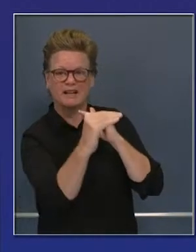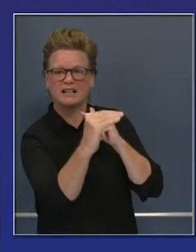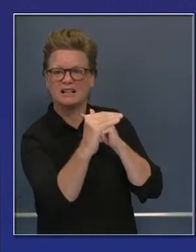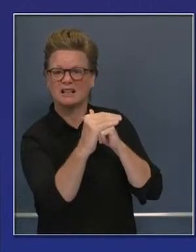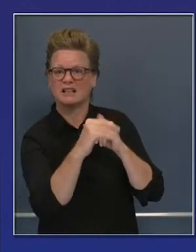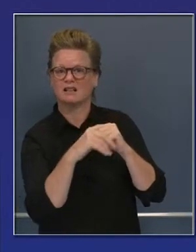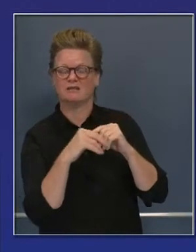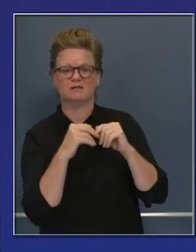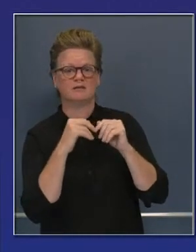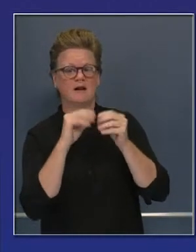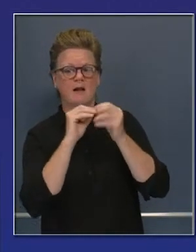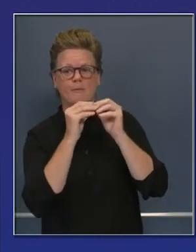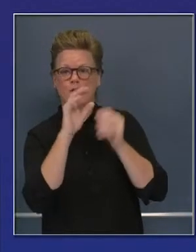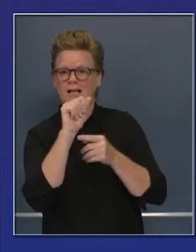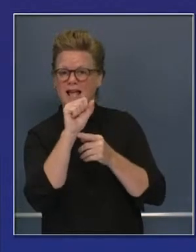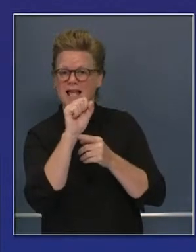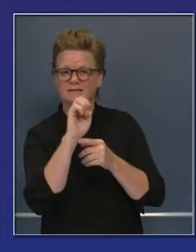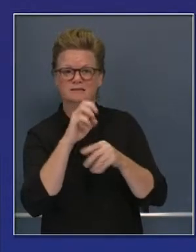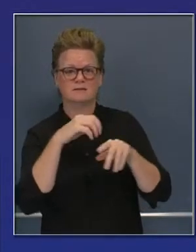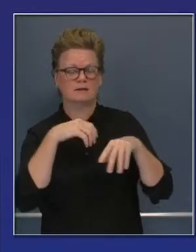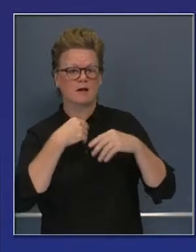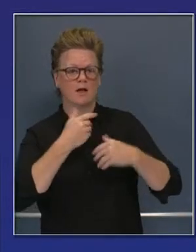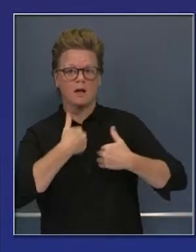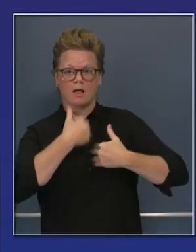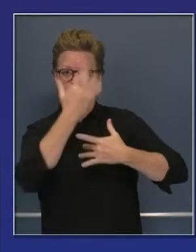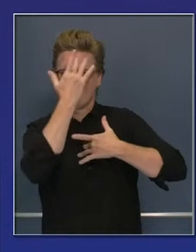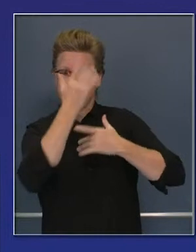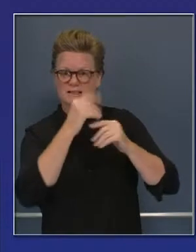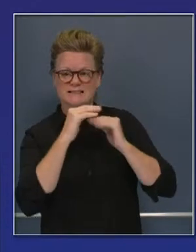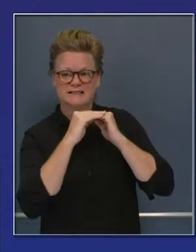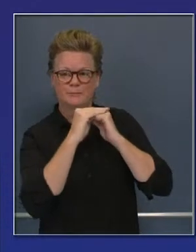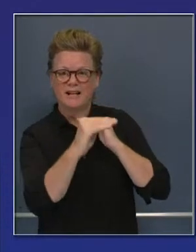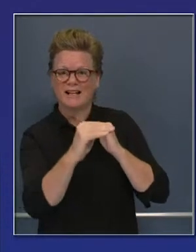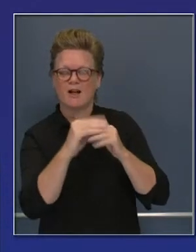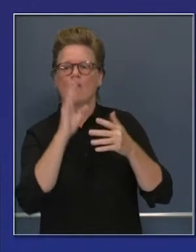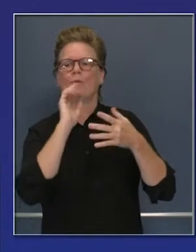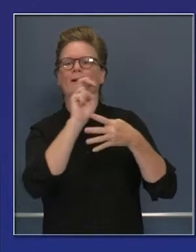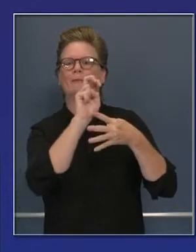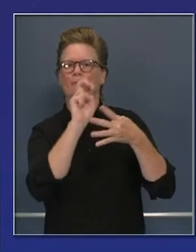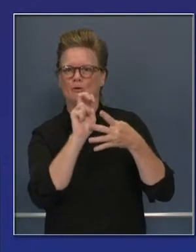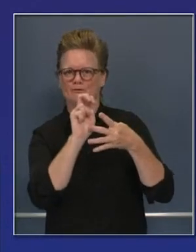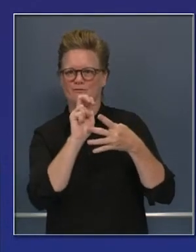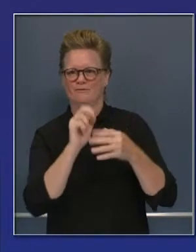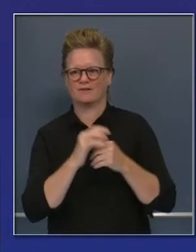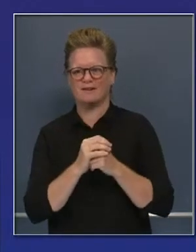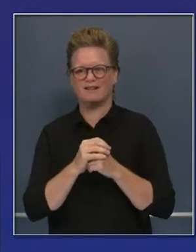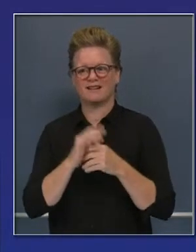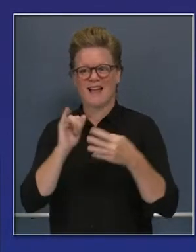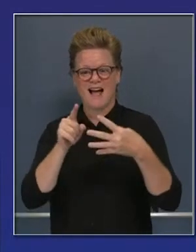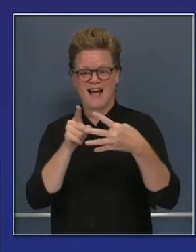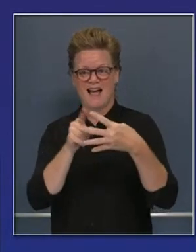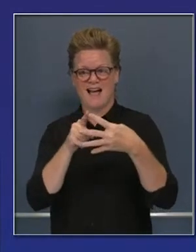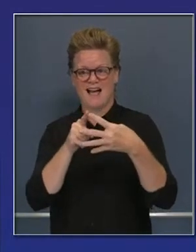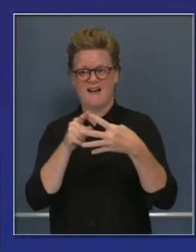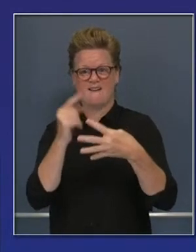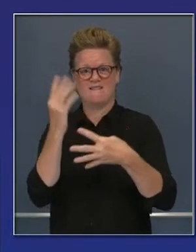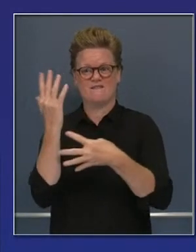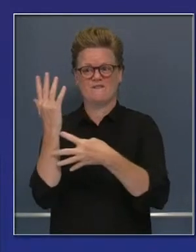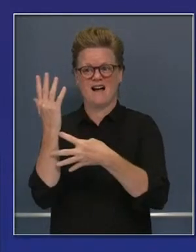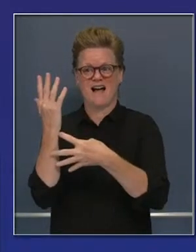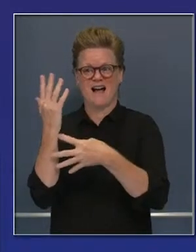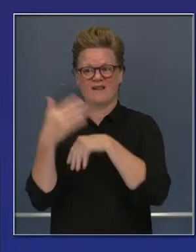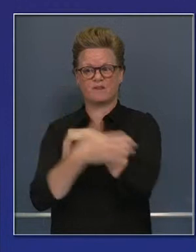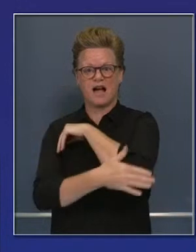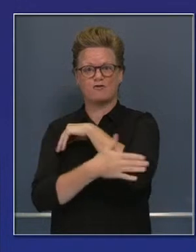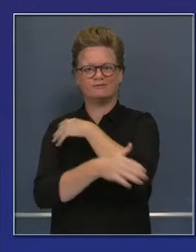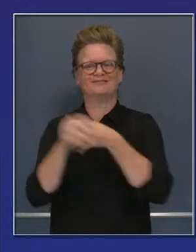we announced that we moved 5 counties from purple tier to red tier. That's 33 counties now in the